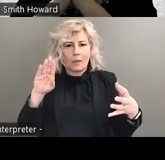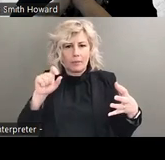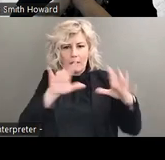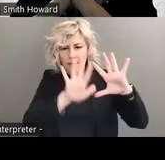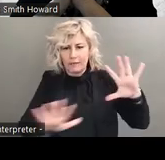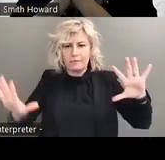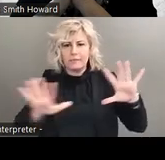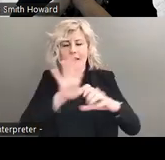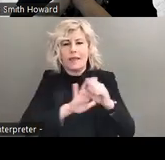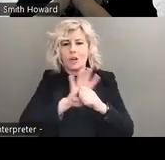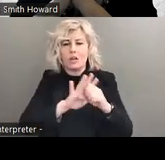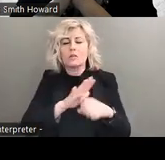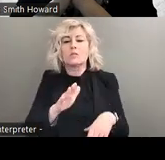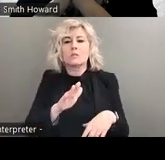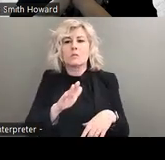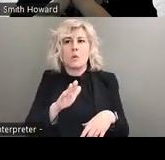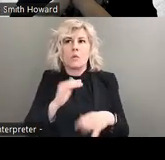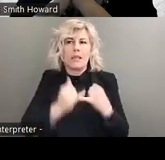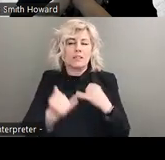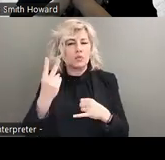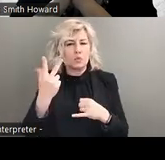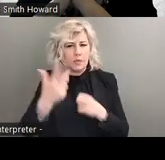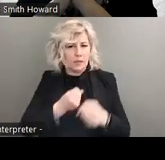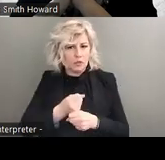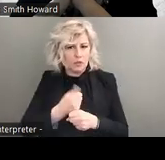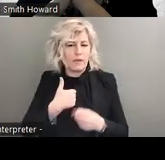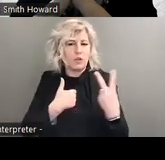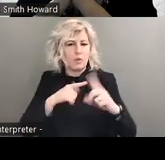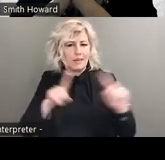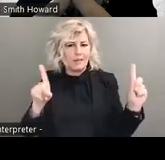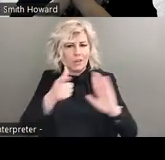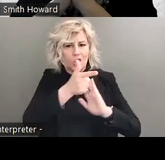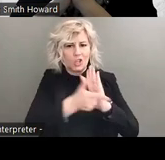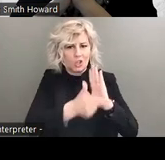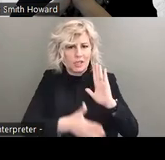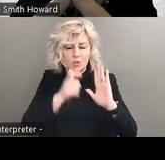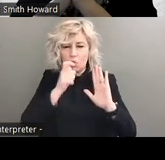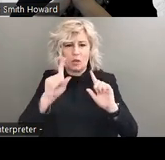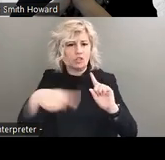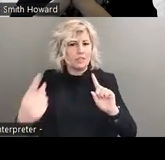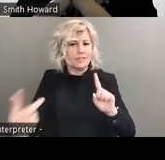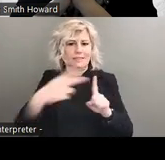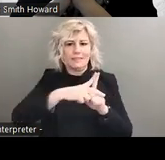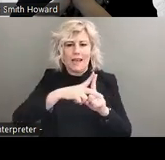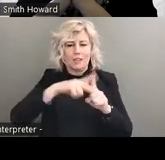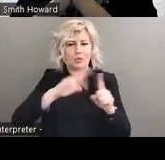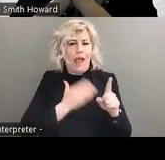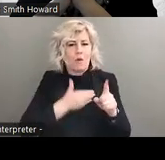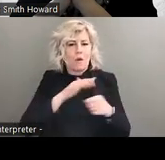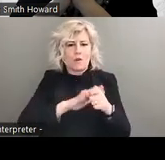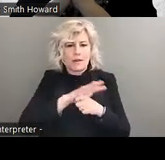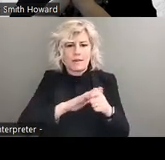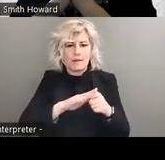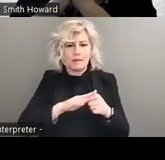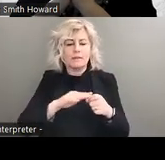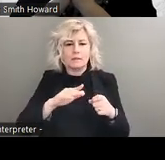work. So we've had, I think in the past 2-3 years, we've had two different attorneys who've just been assigned to the Black Belt area to